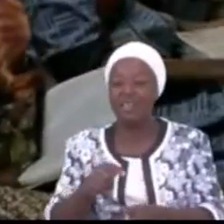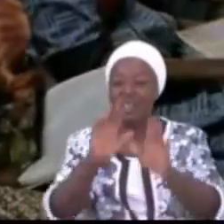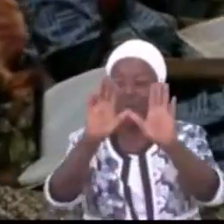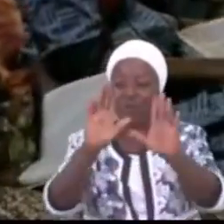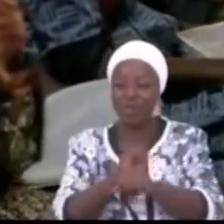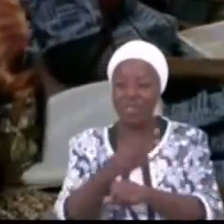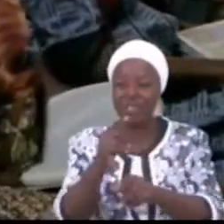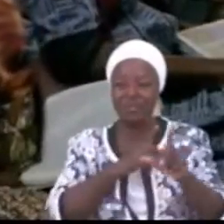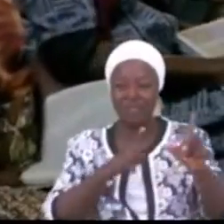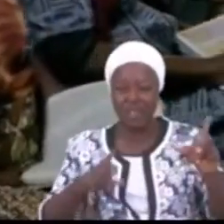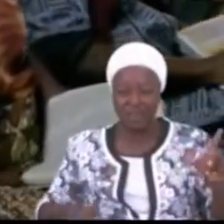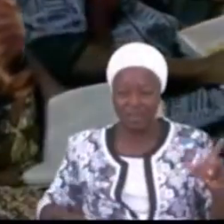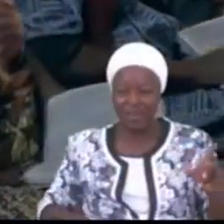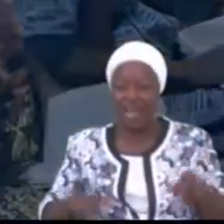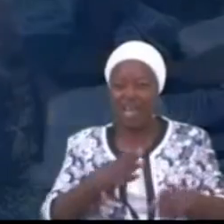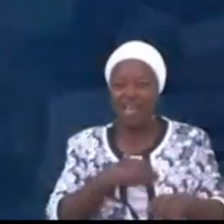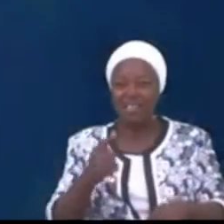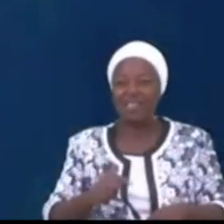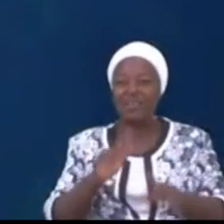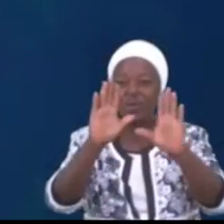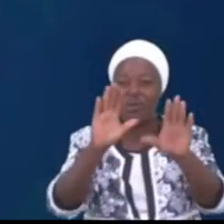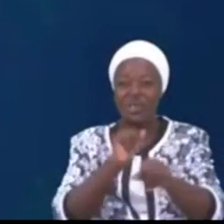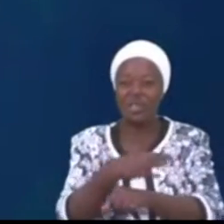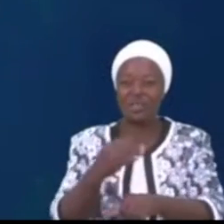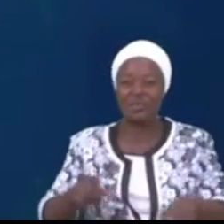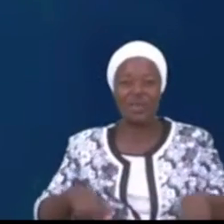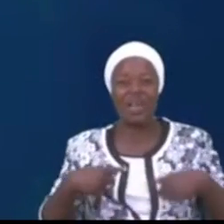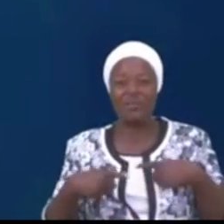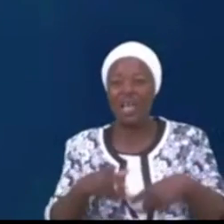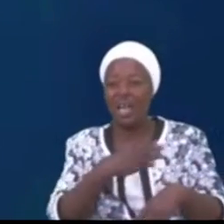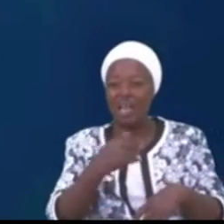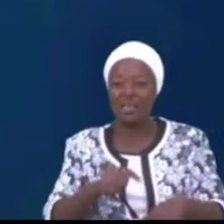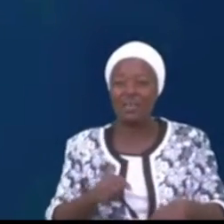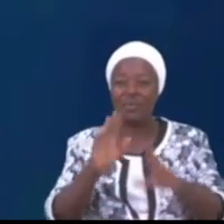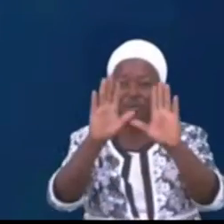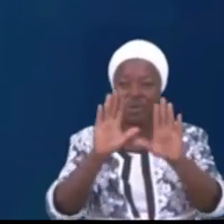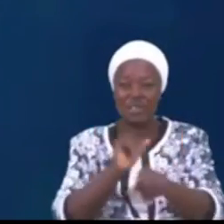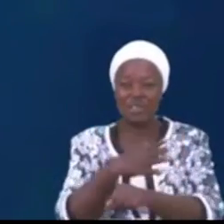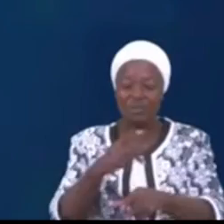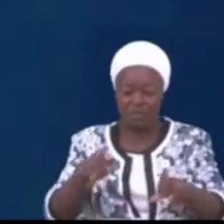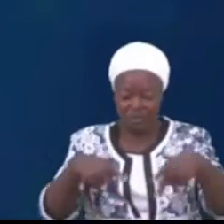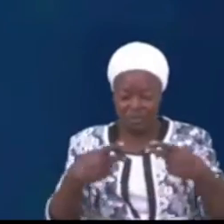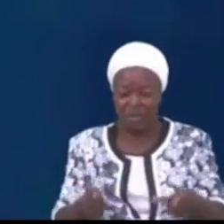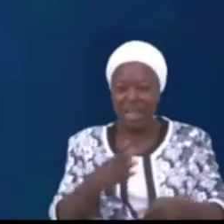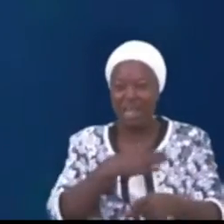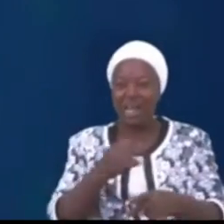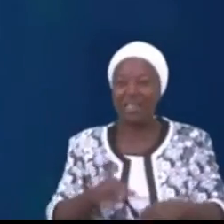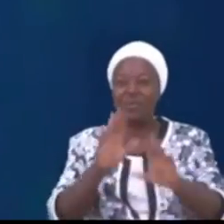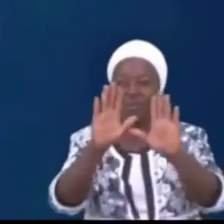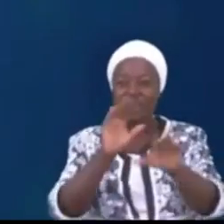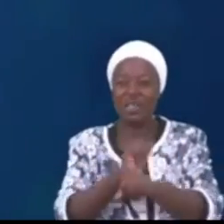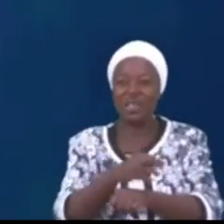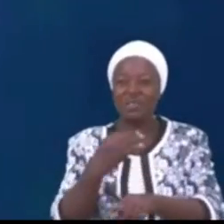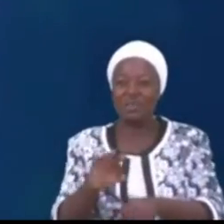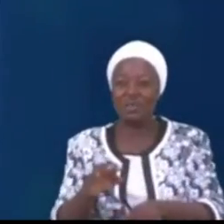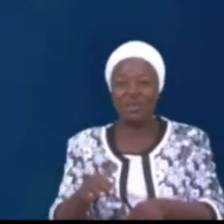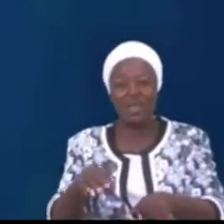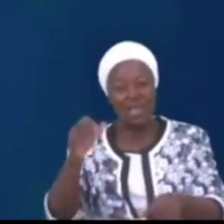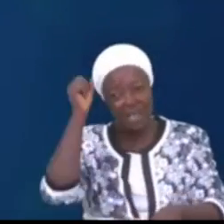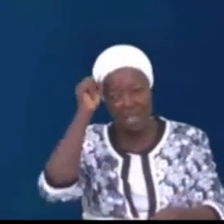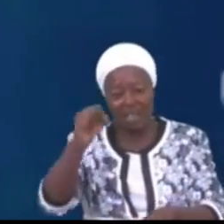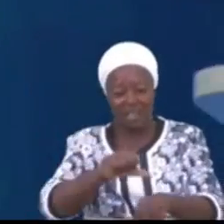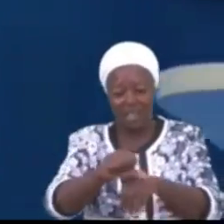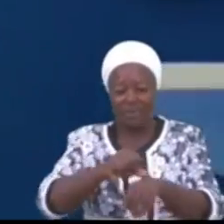the Lord, and the wonder of life, and the wonder of provision, and the wonder of his unction